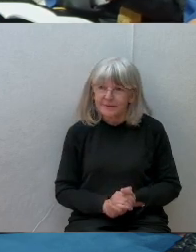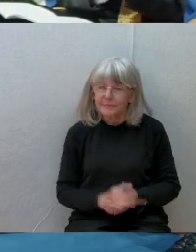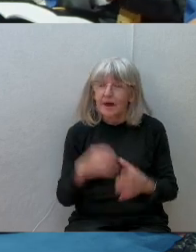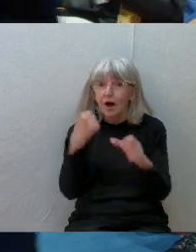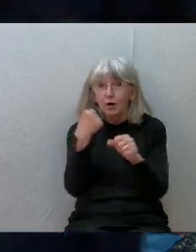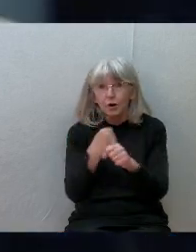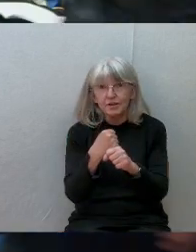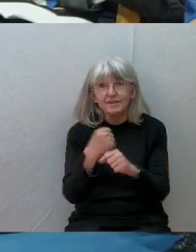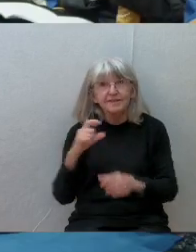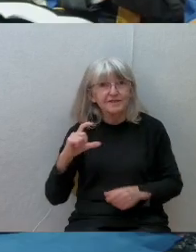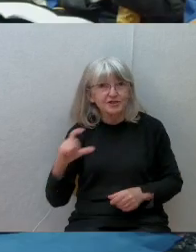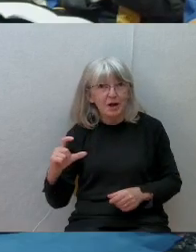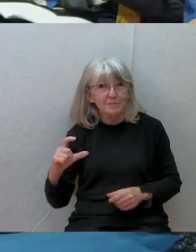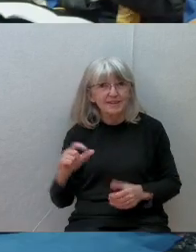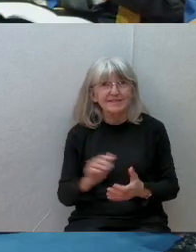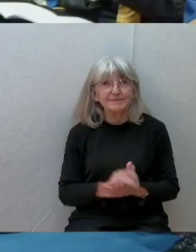Gordon Chalmers.